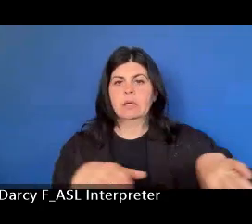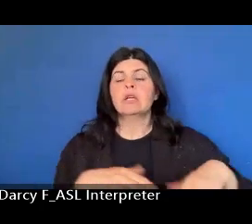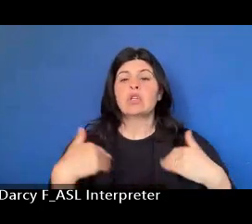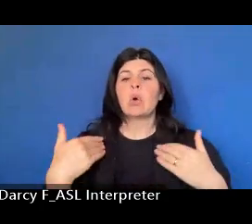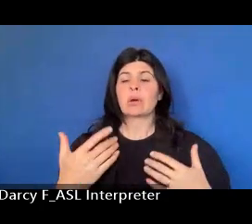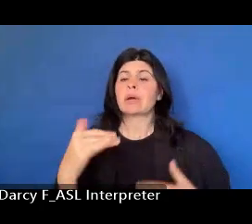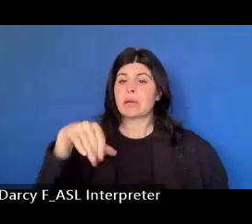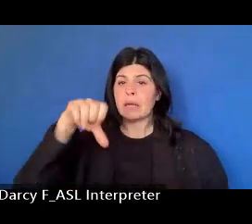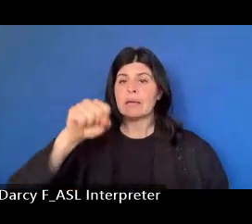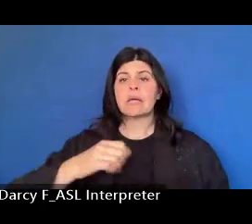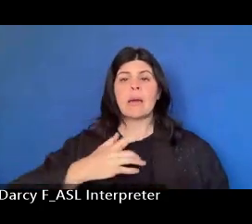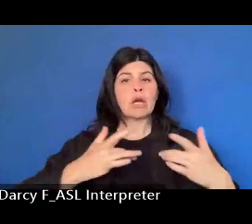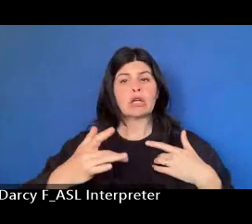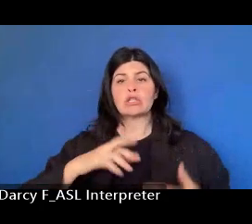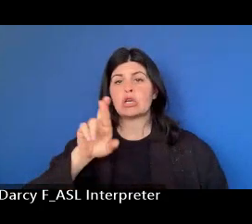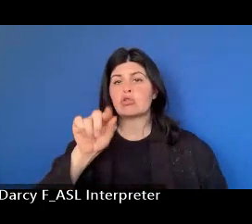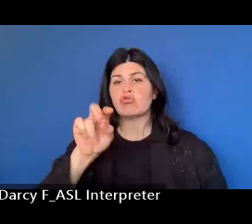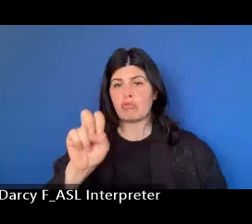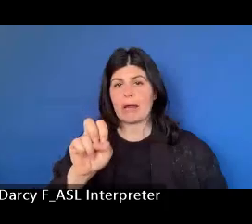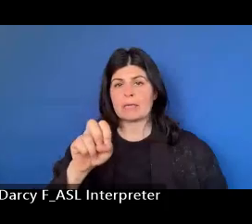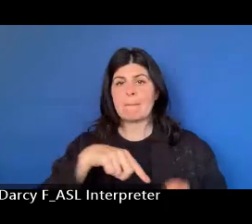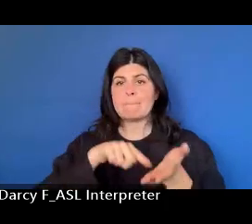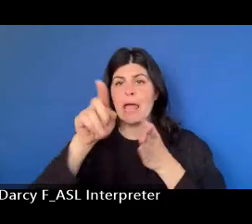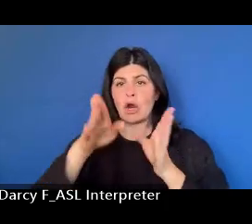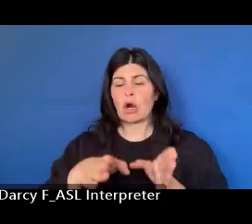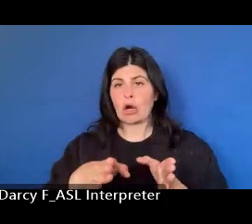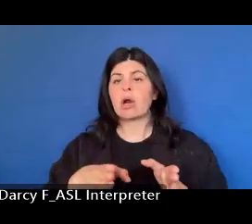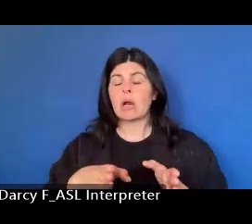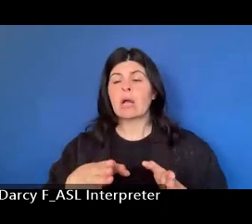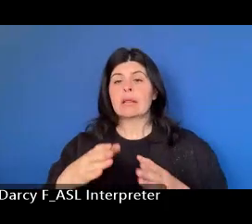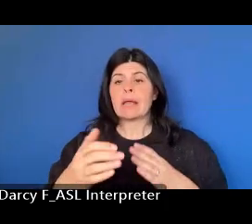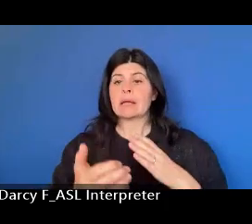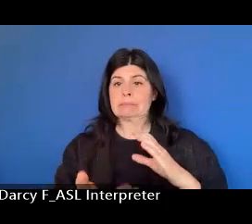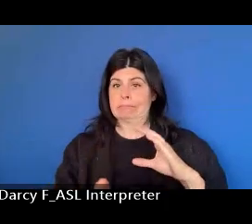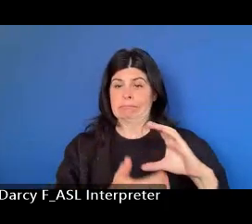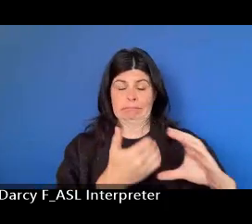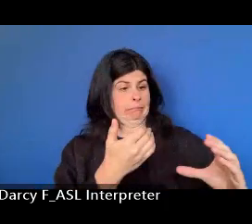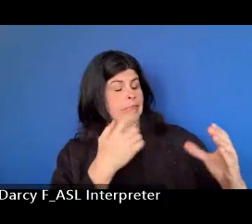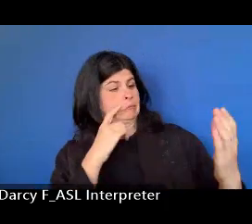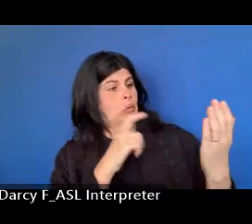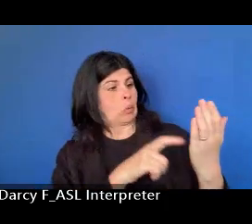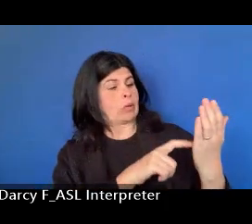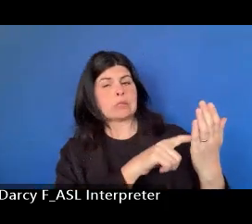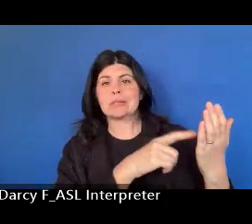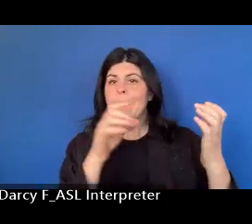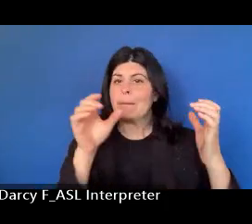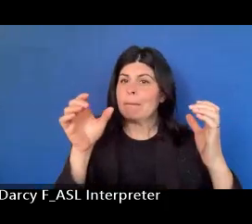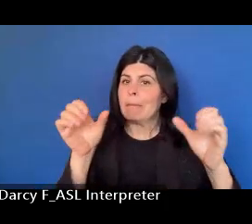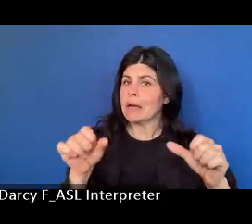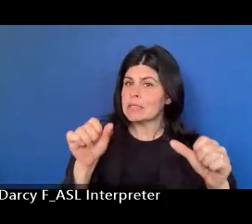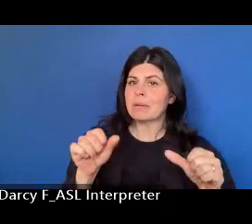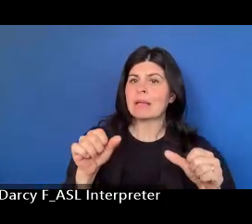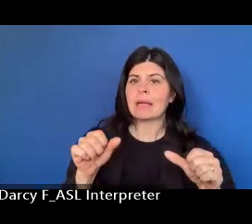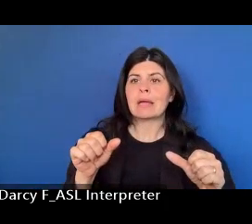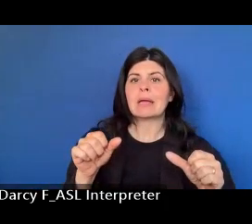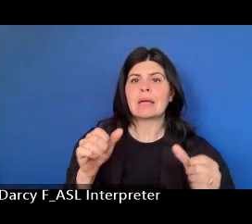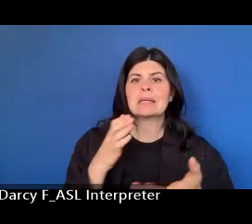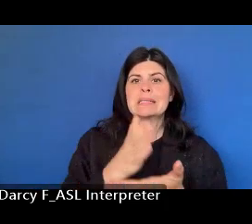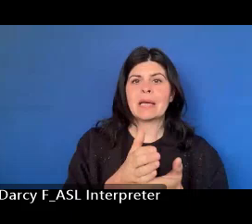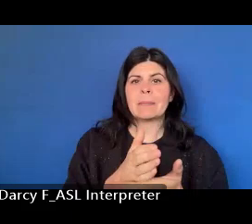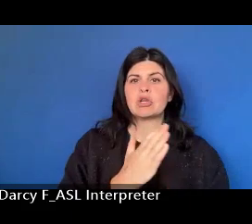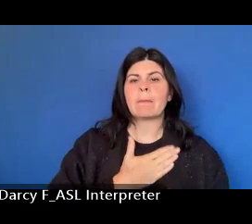concerned ratepayer. I got the email that in my neighborhood, you're planning to possibly, decommission my gas line. Can you